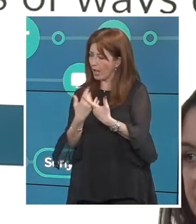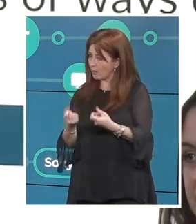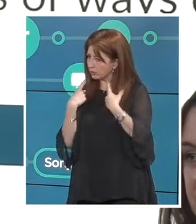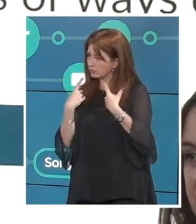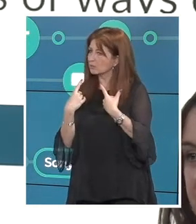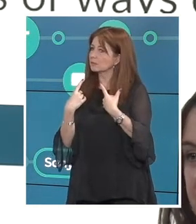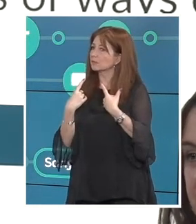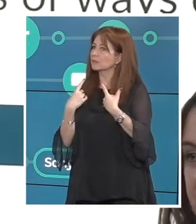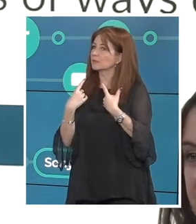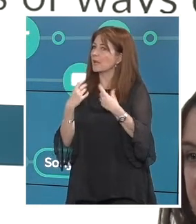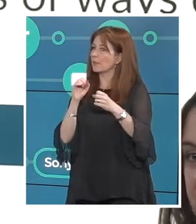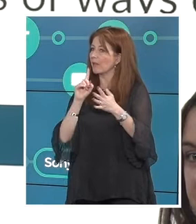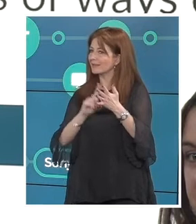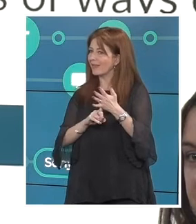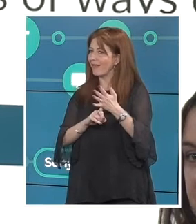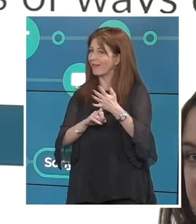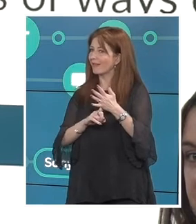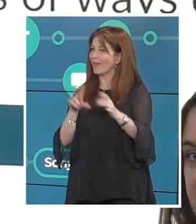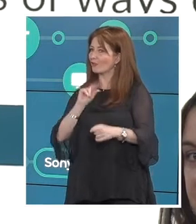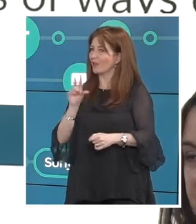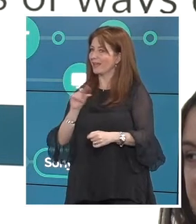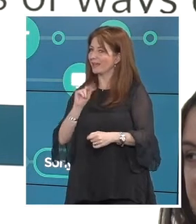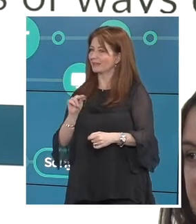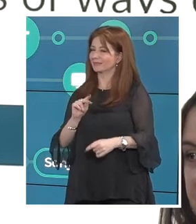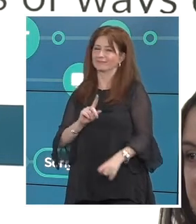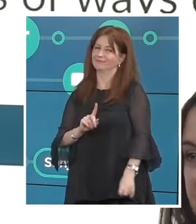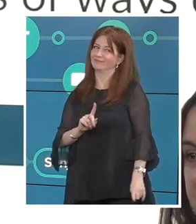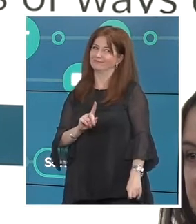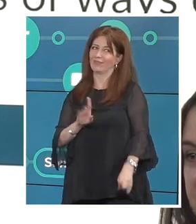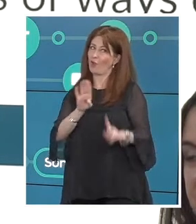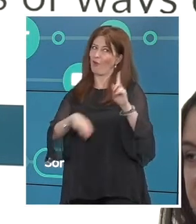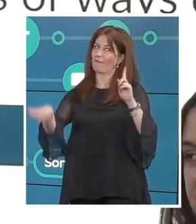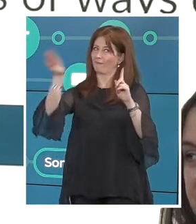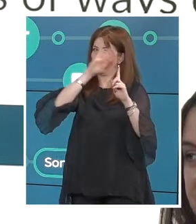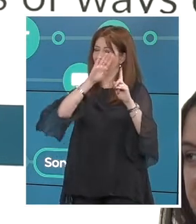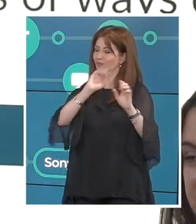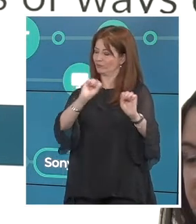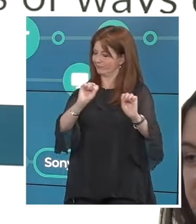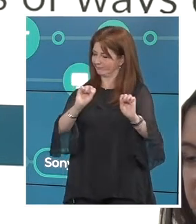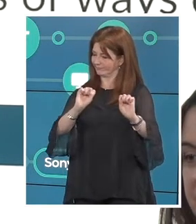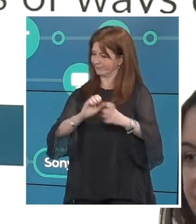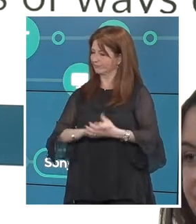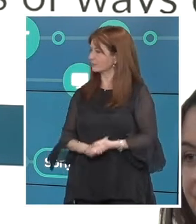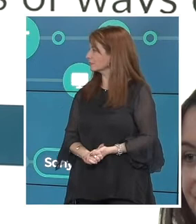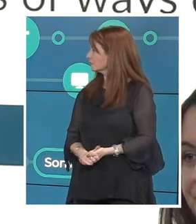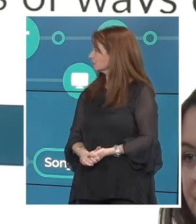out? Well, it's not quite that advanced yet, but it will interpret any spoken language.